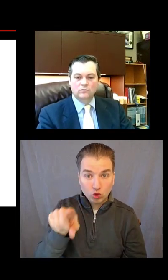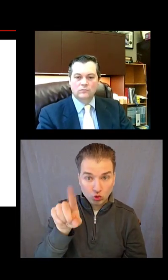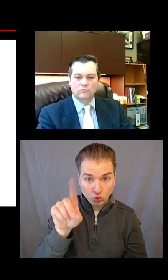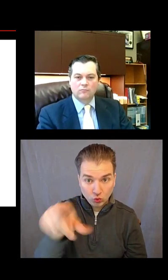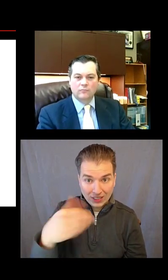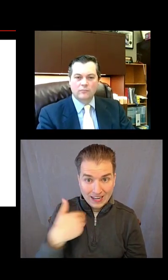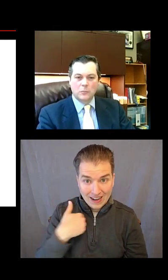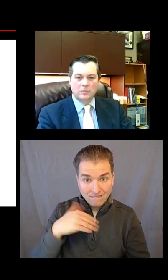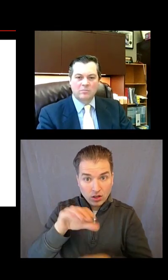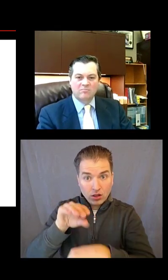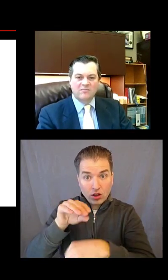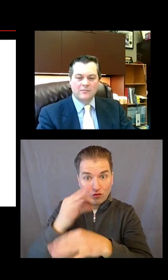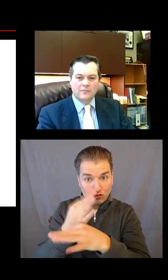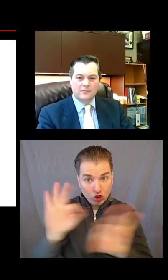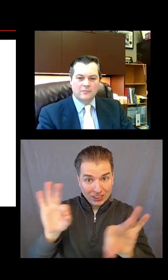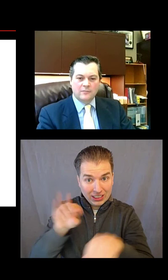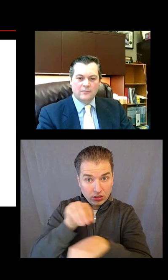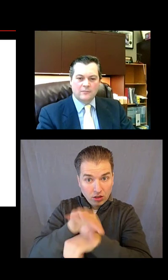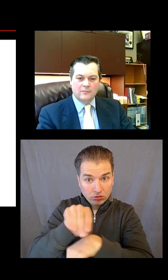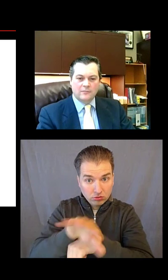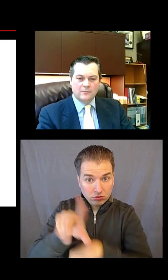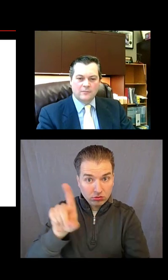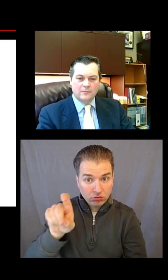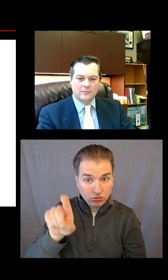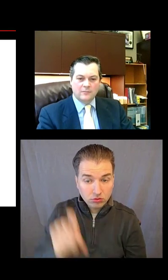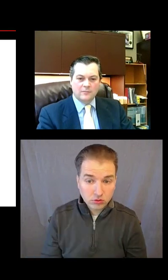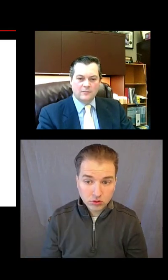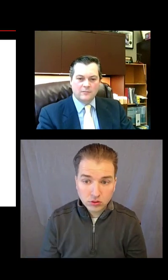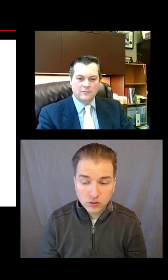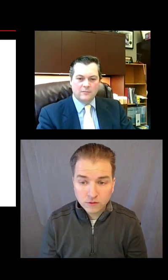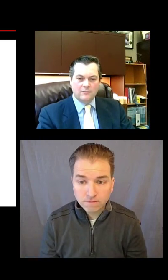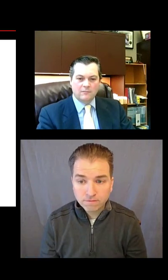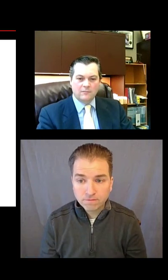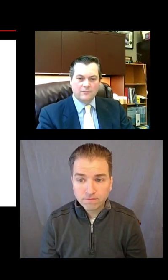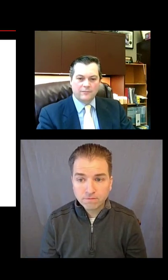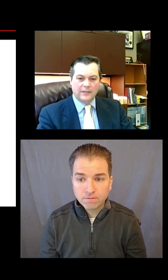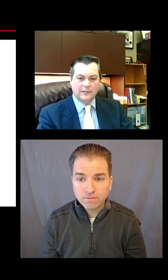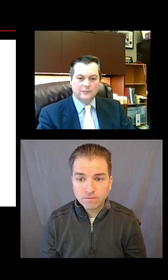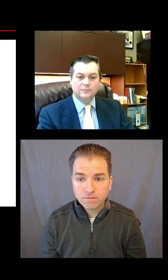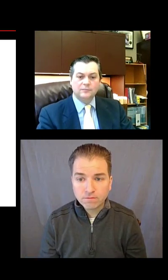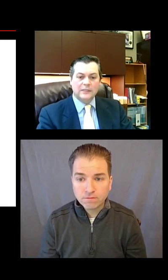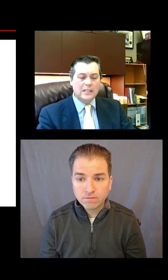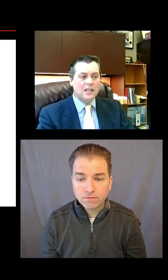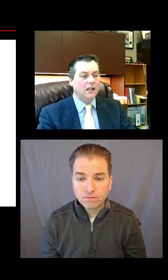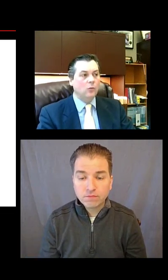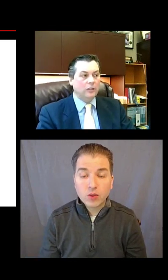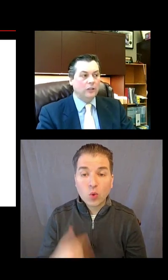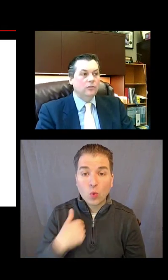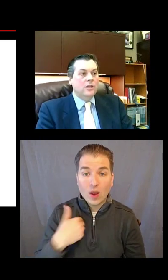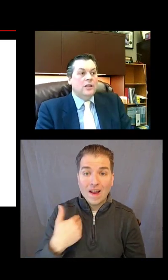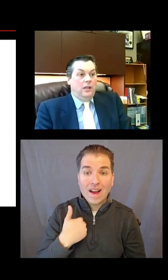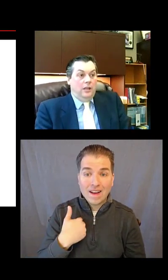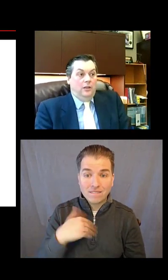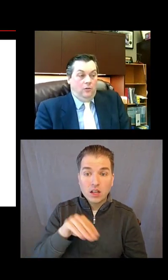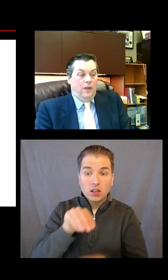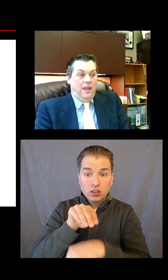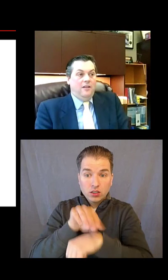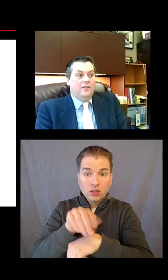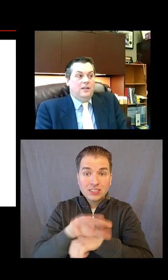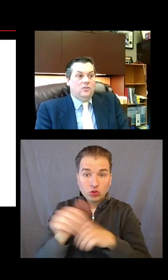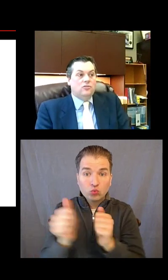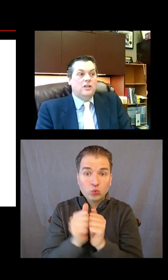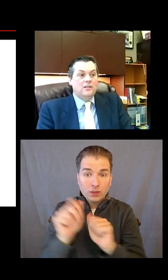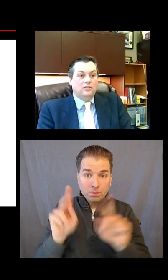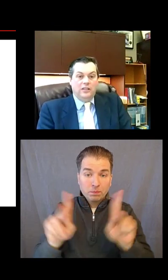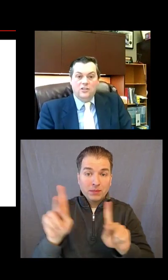And do you offer an initial consult or a free consultation? We do,